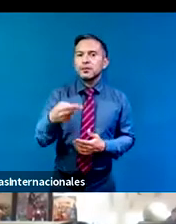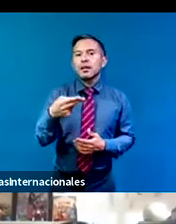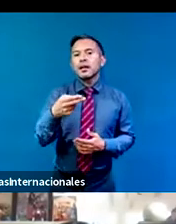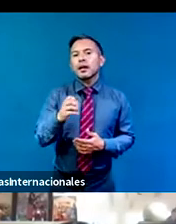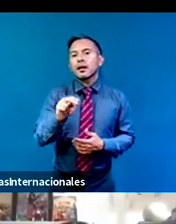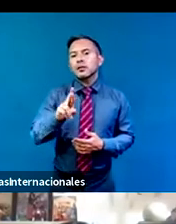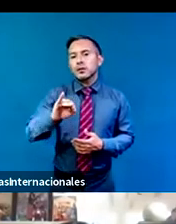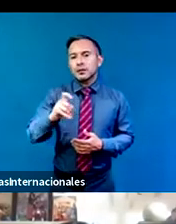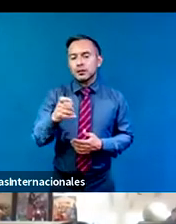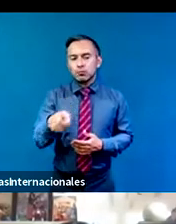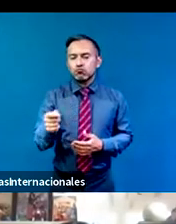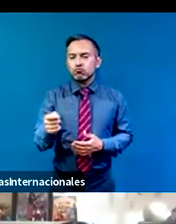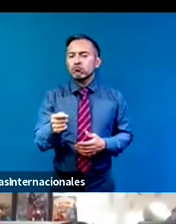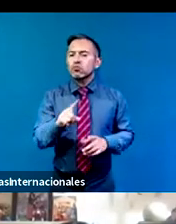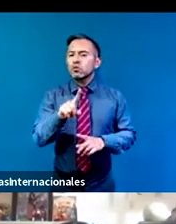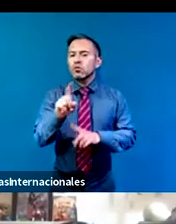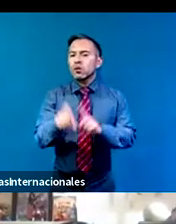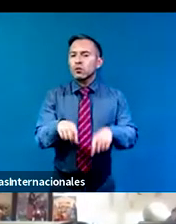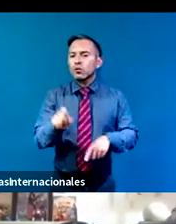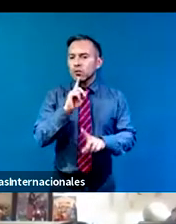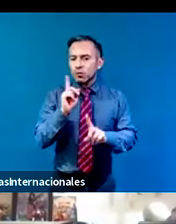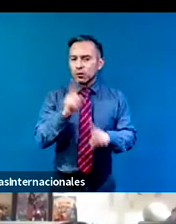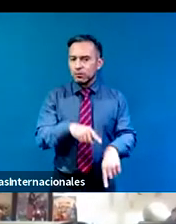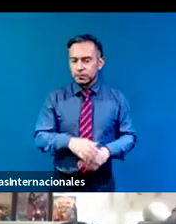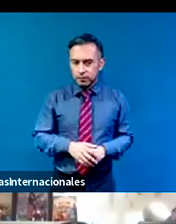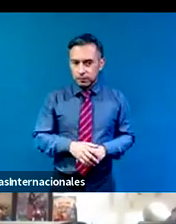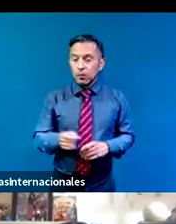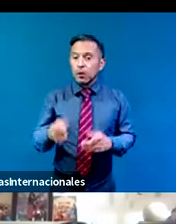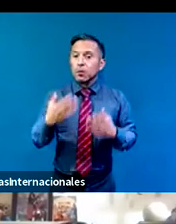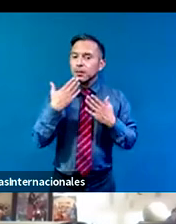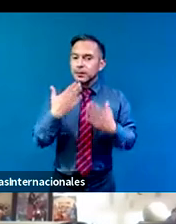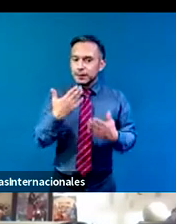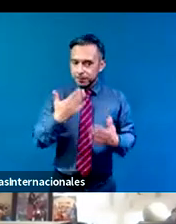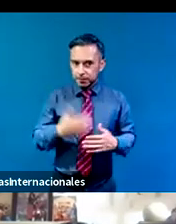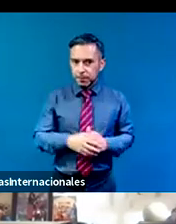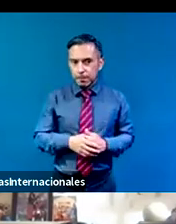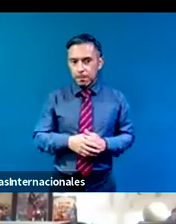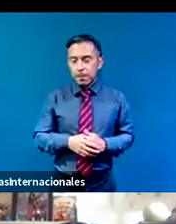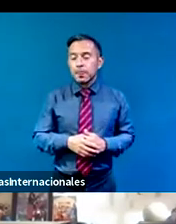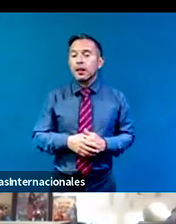questions about Paris, about localizing